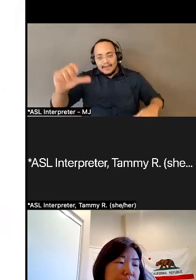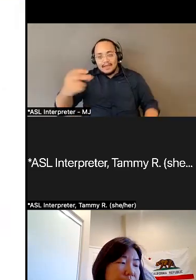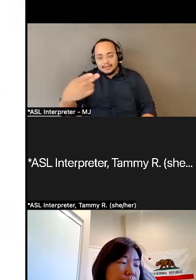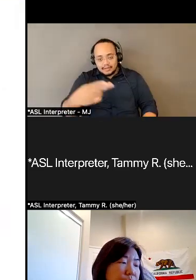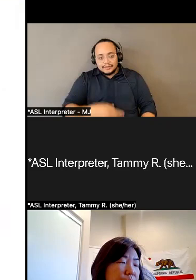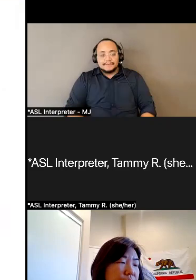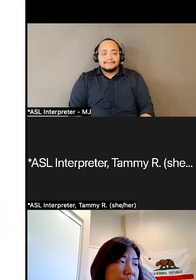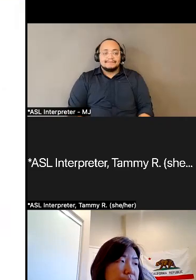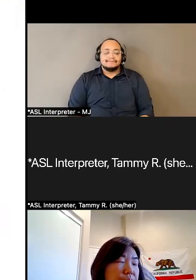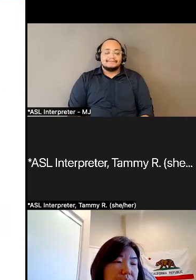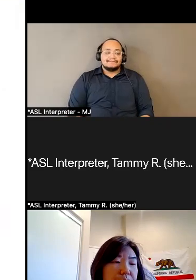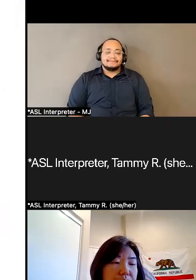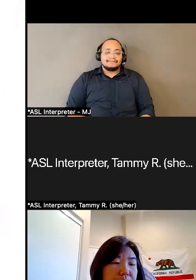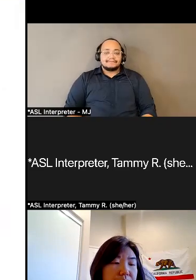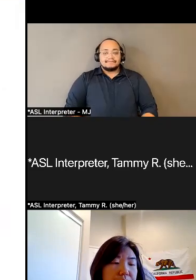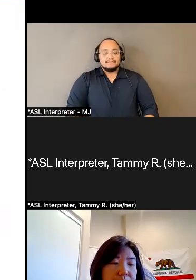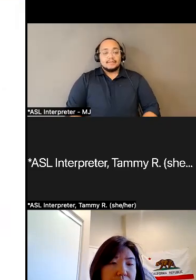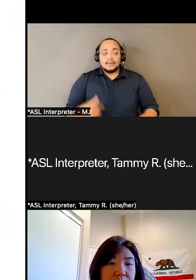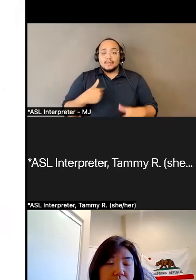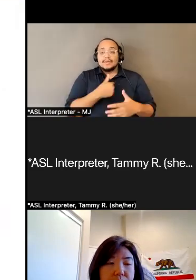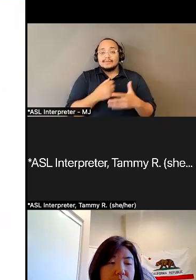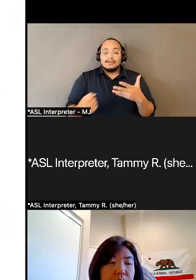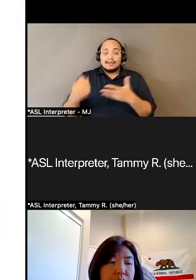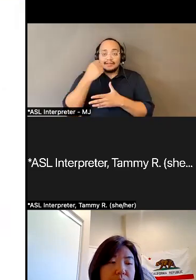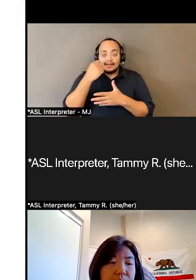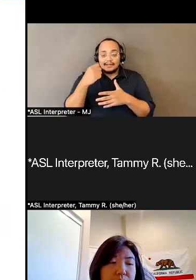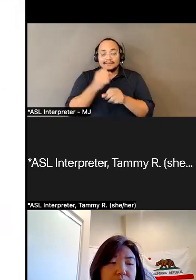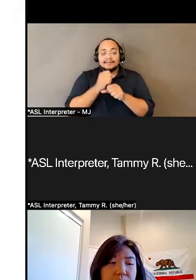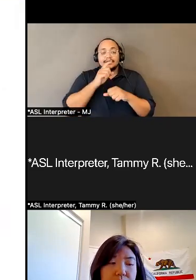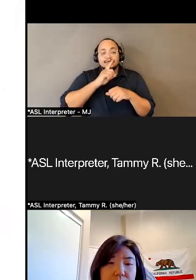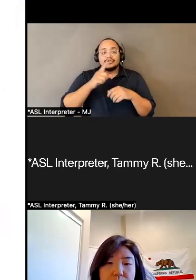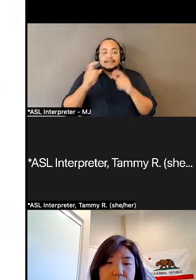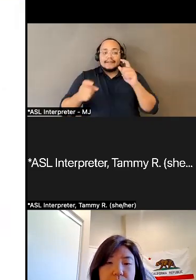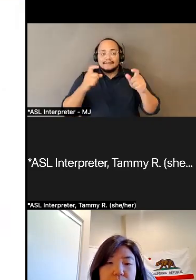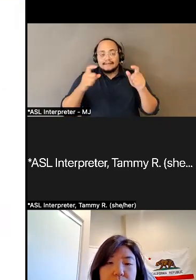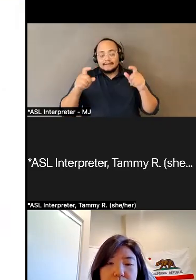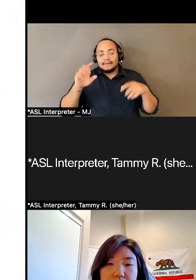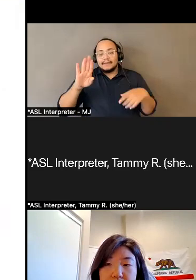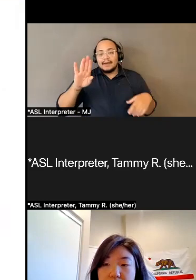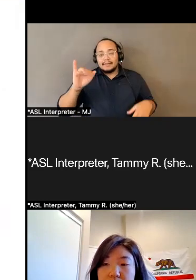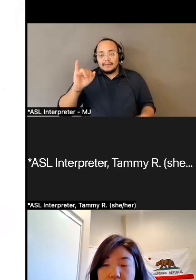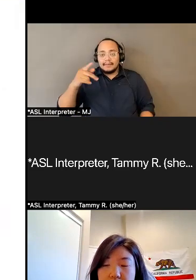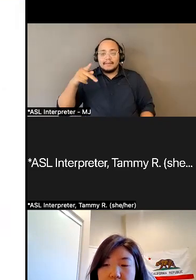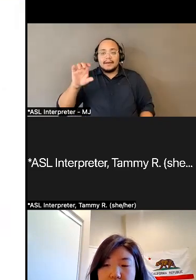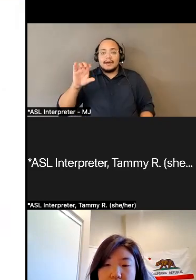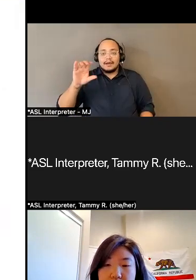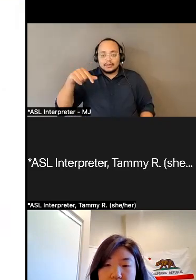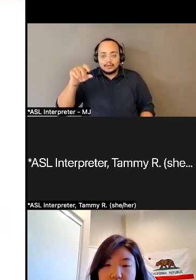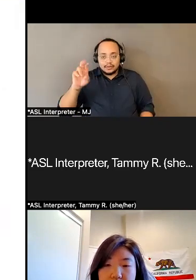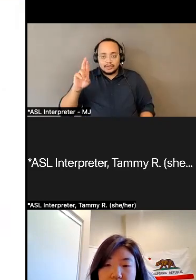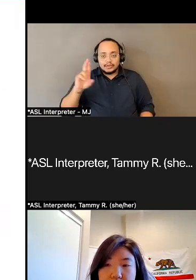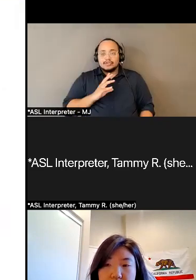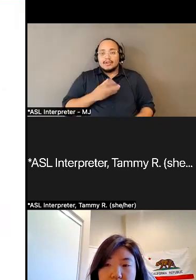to this data. We really prioritized getting cash to Black, Indigenous, Latinx, queer, and trans